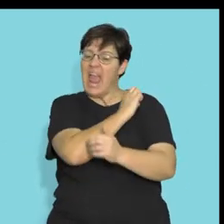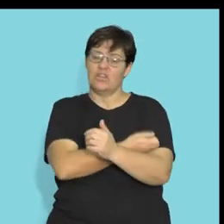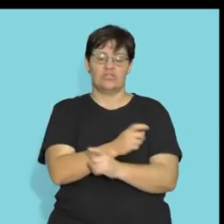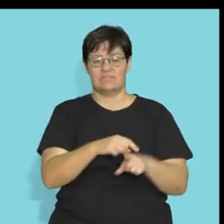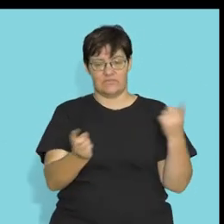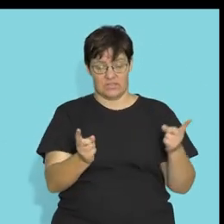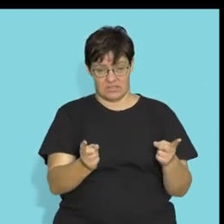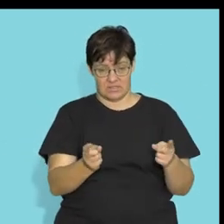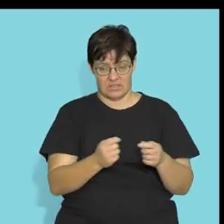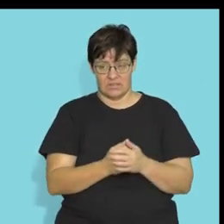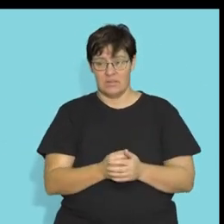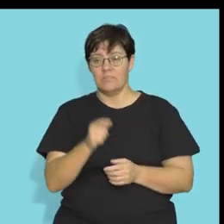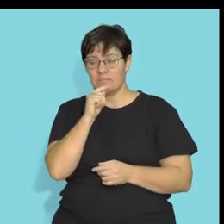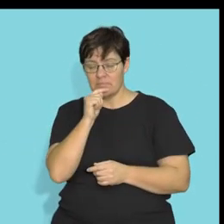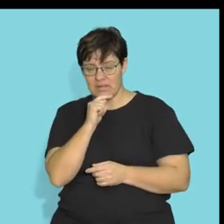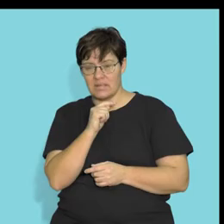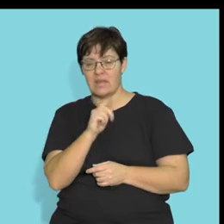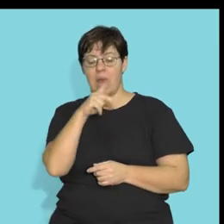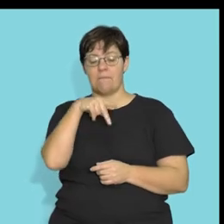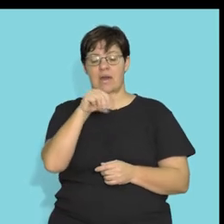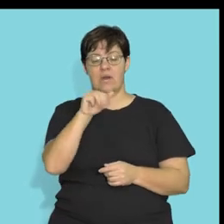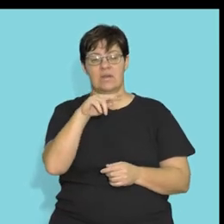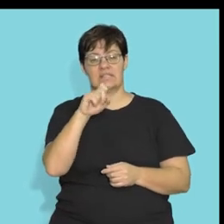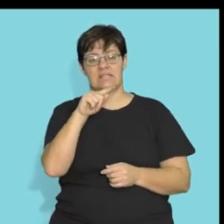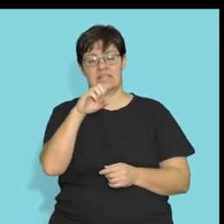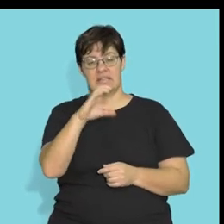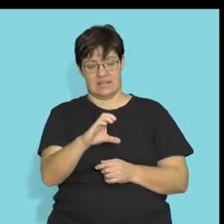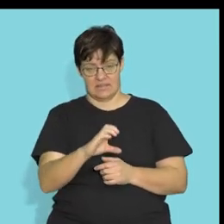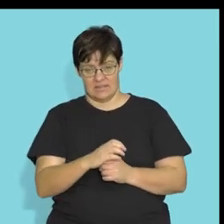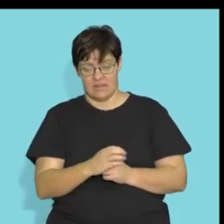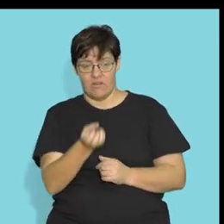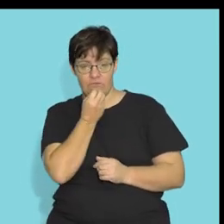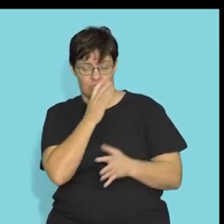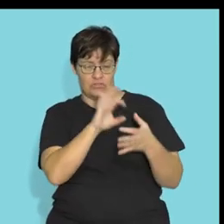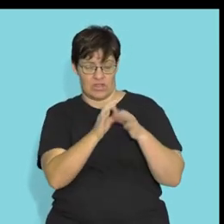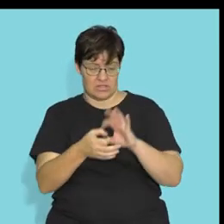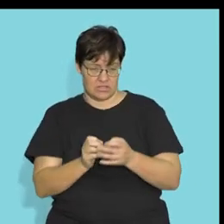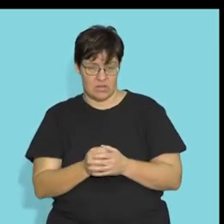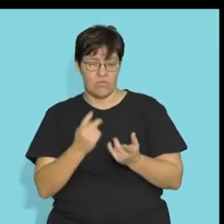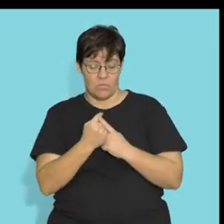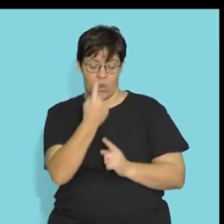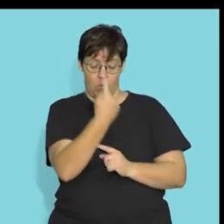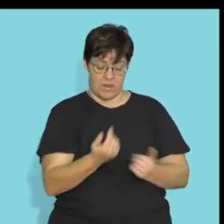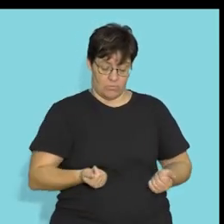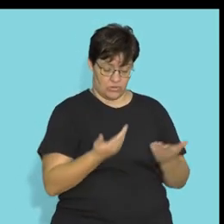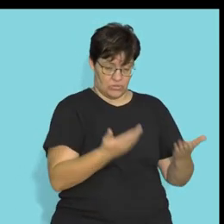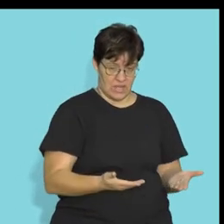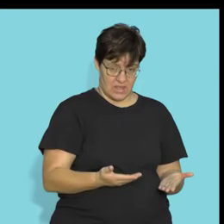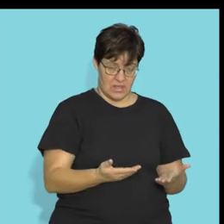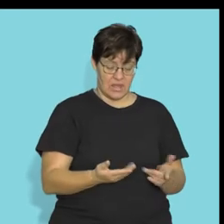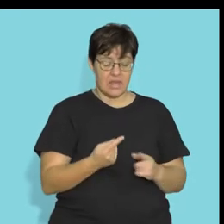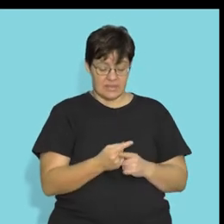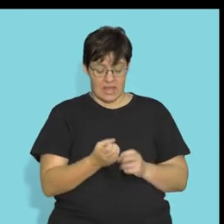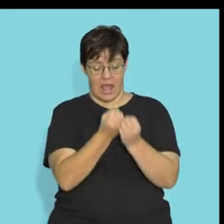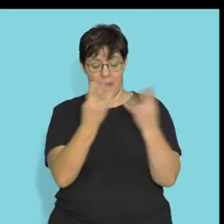pyramid number is found in parasitic food chains. Again, in these food chains, there's normally one producer supporting